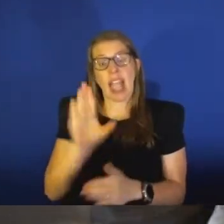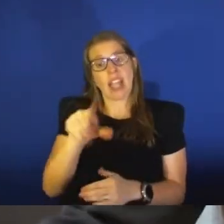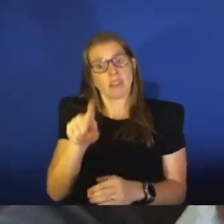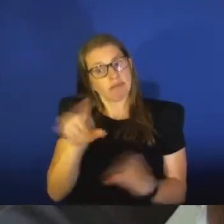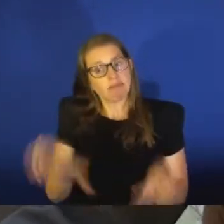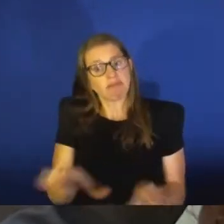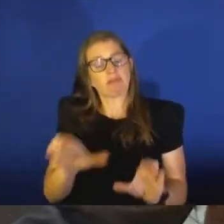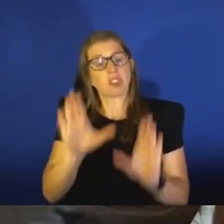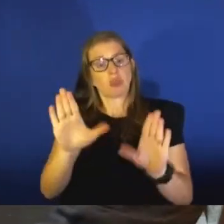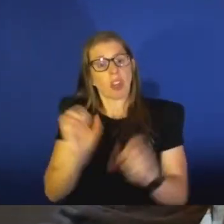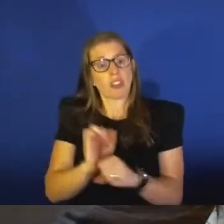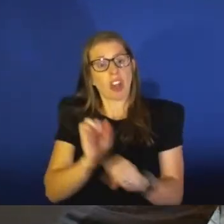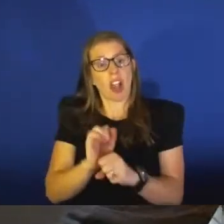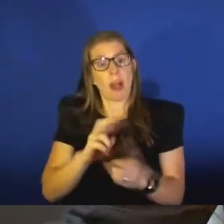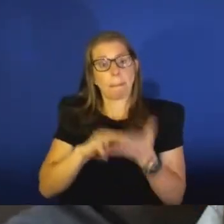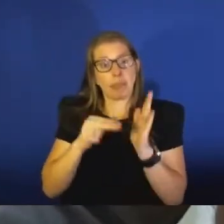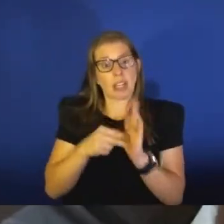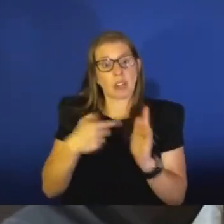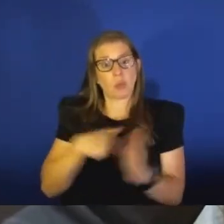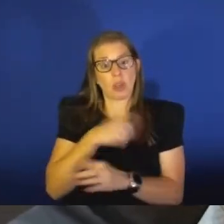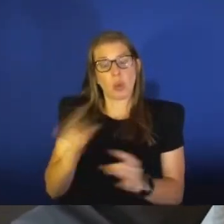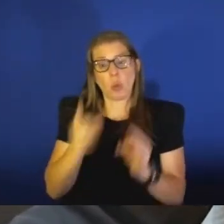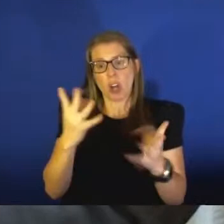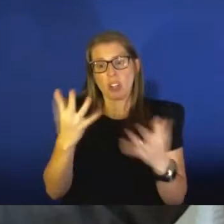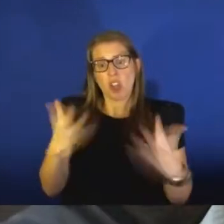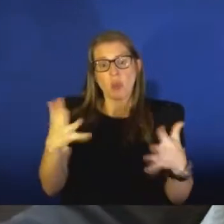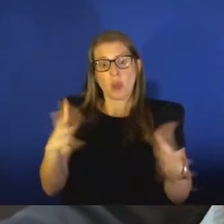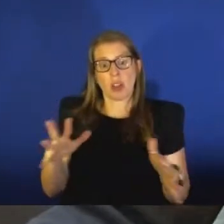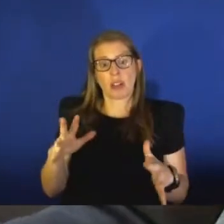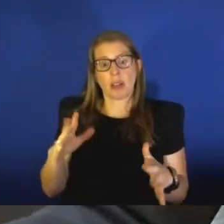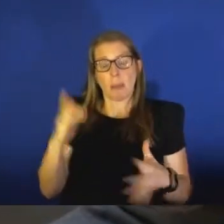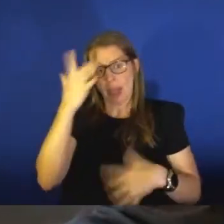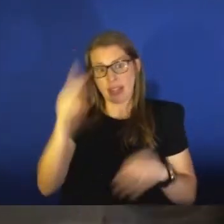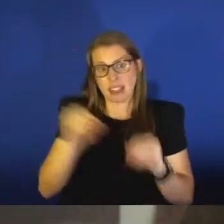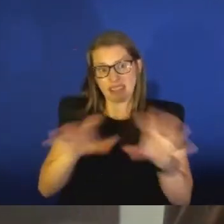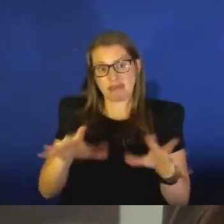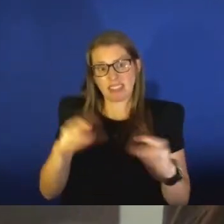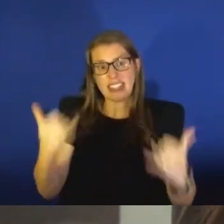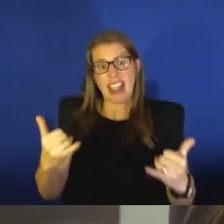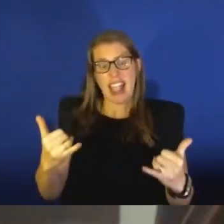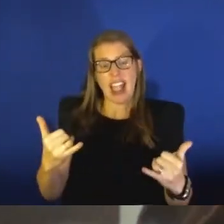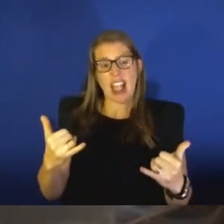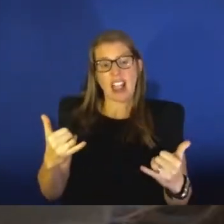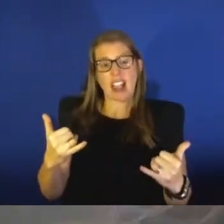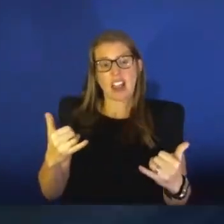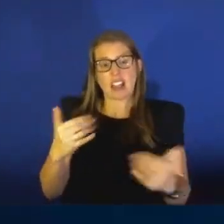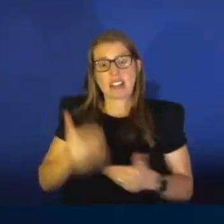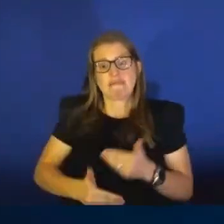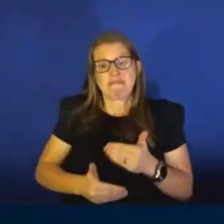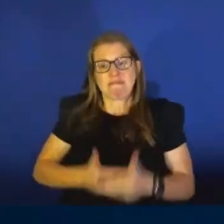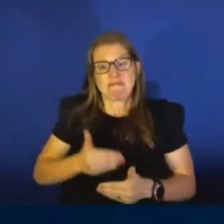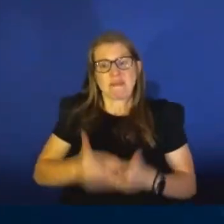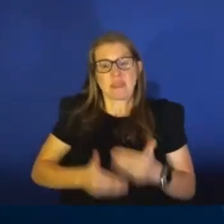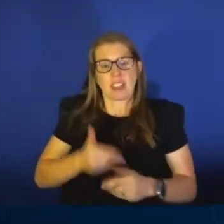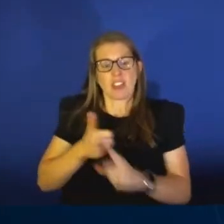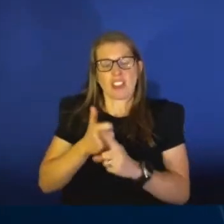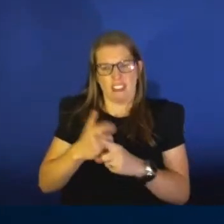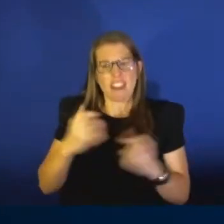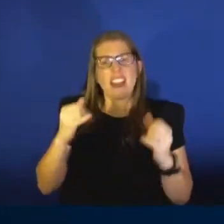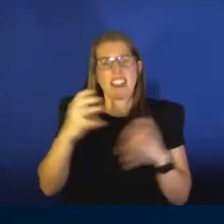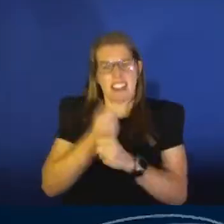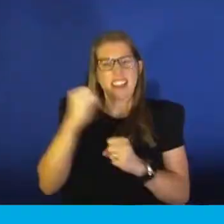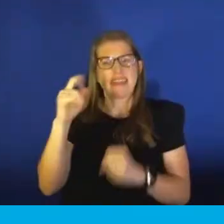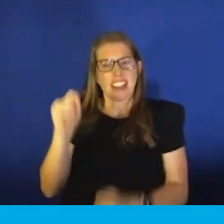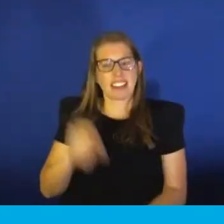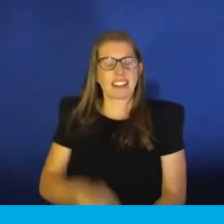job. I mean, we went through the worst already, pandemic. Now we're just doing the little baby steps, so you got this. Coming up Monday on the Morning